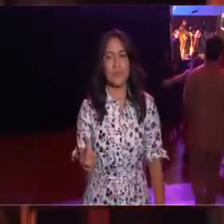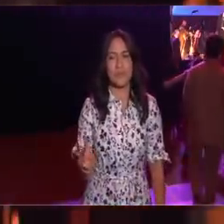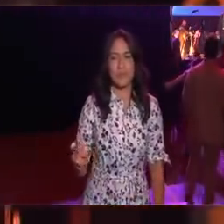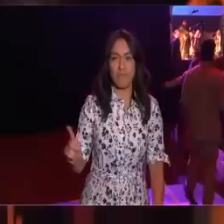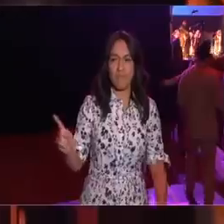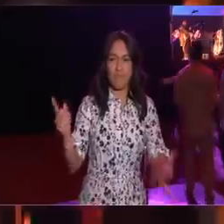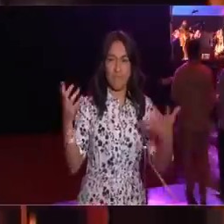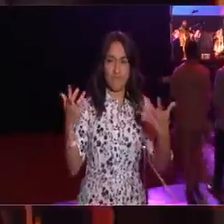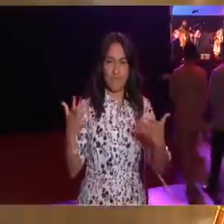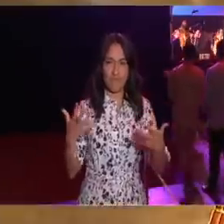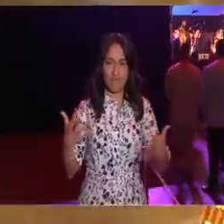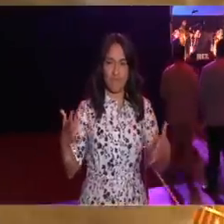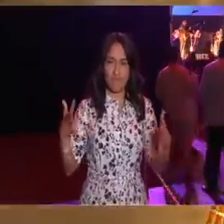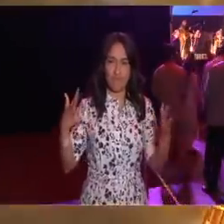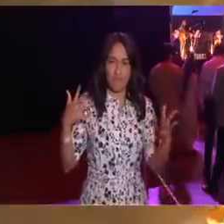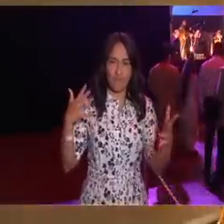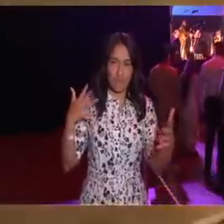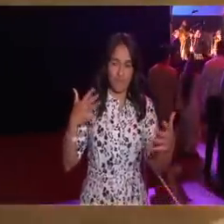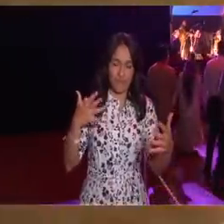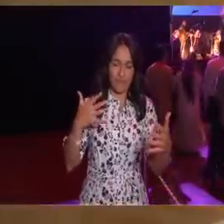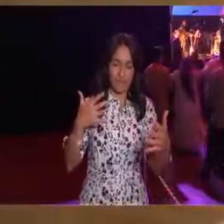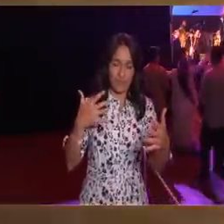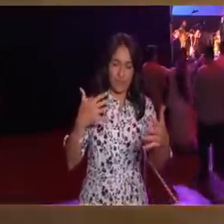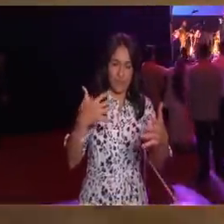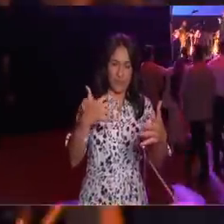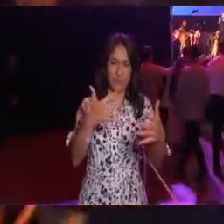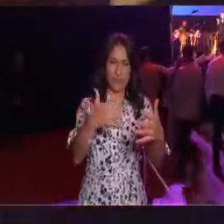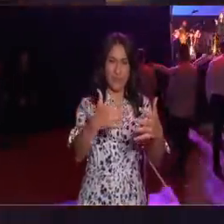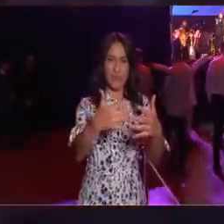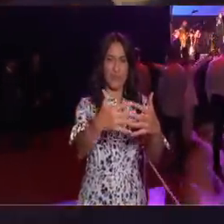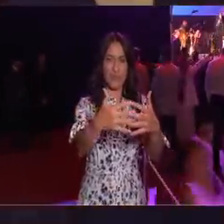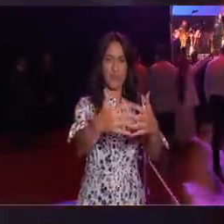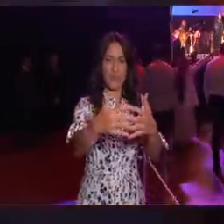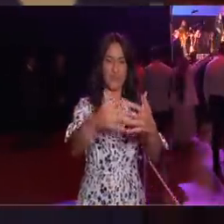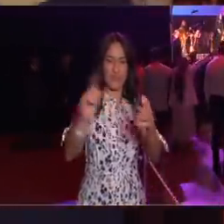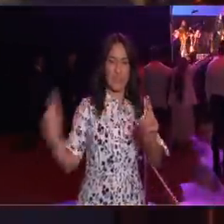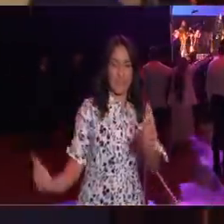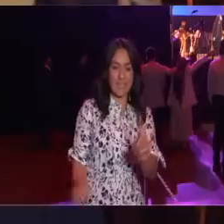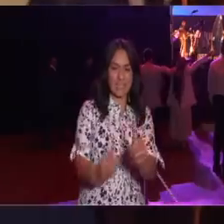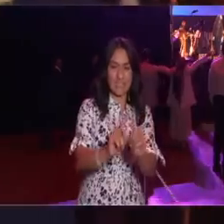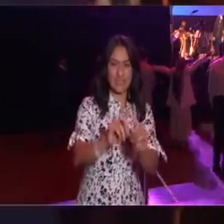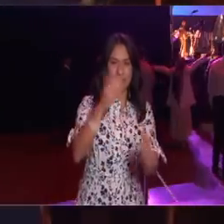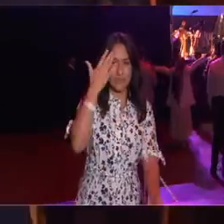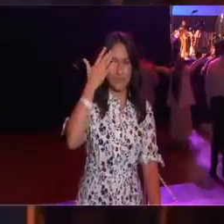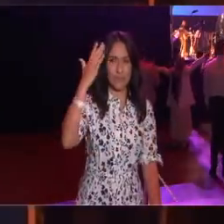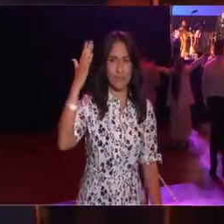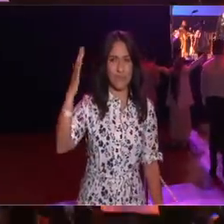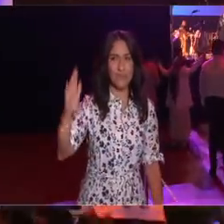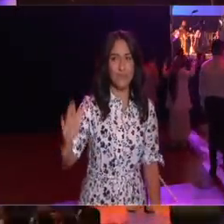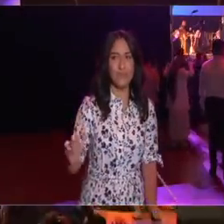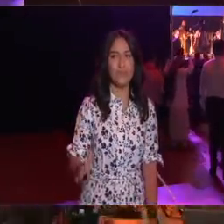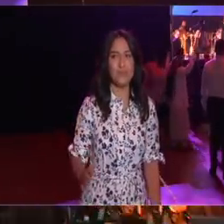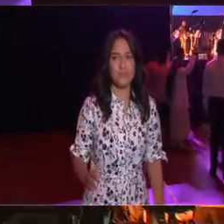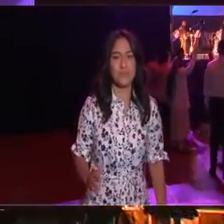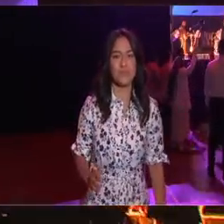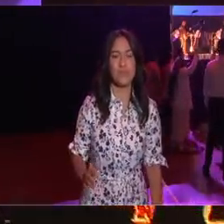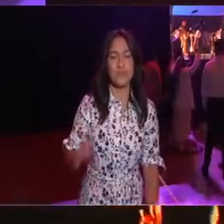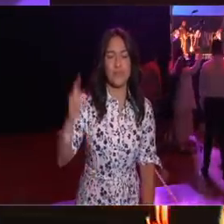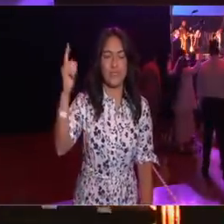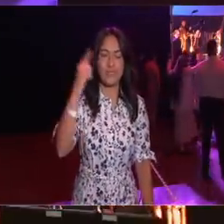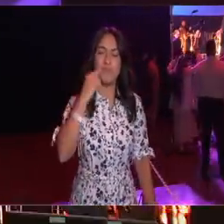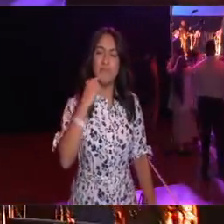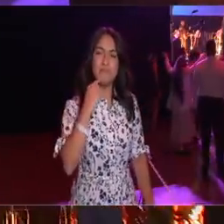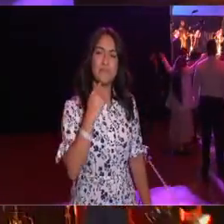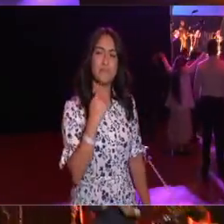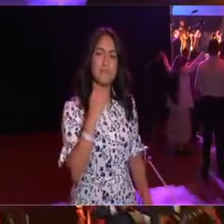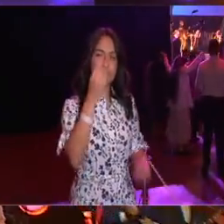Just when I ran out of road, I met a man I didn't know. And he told